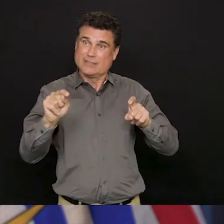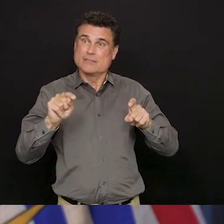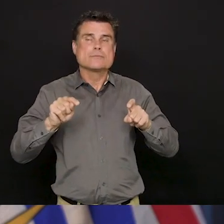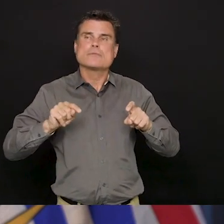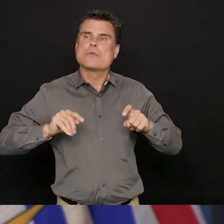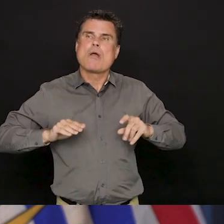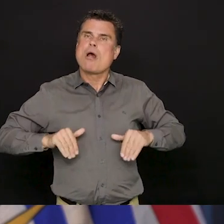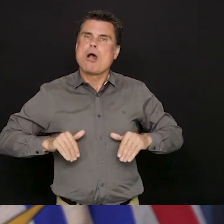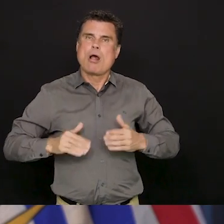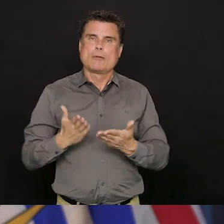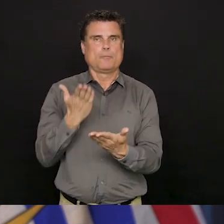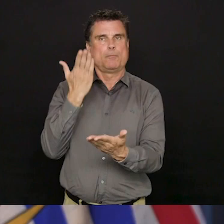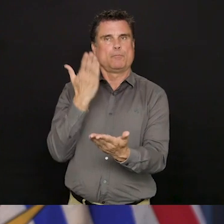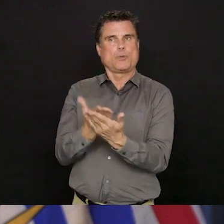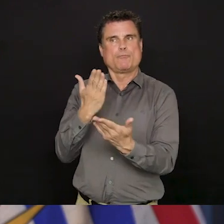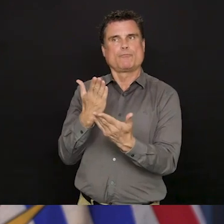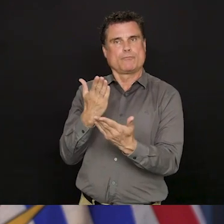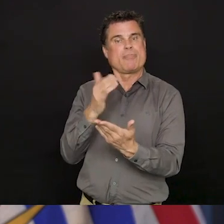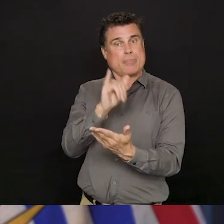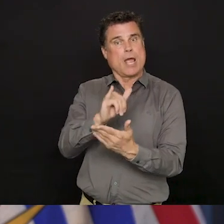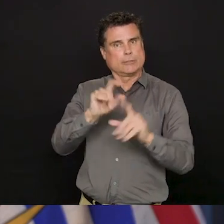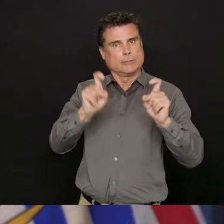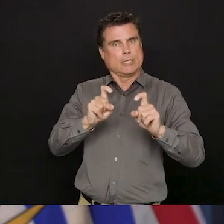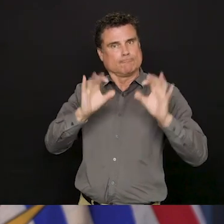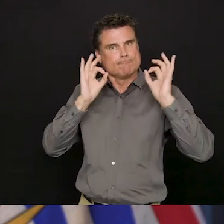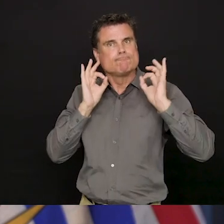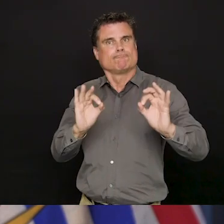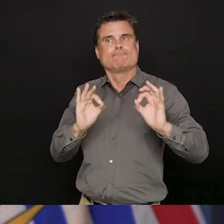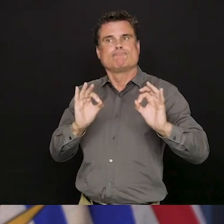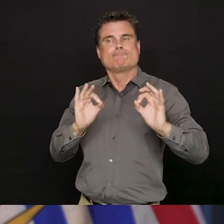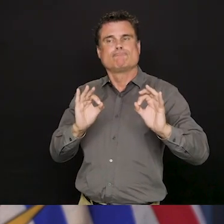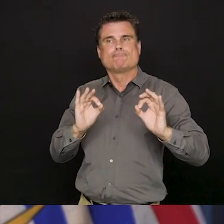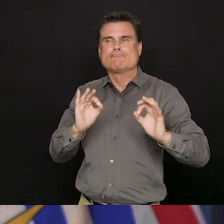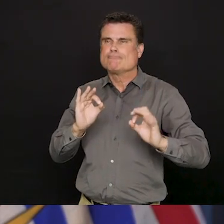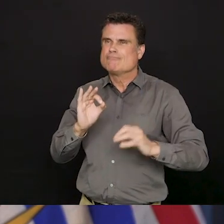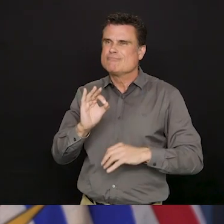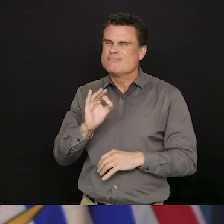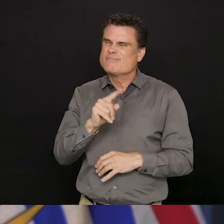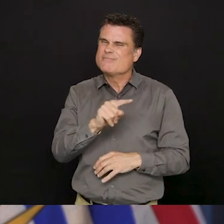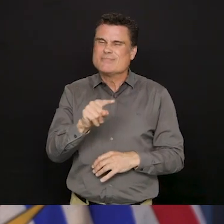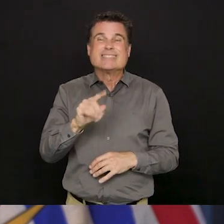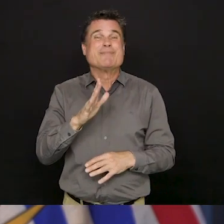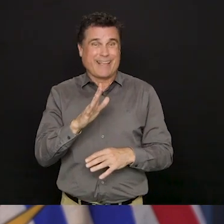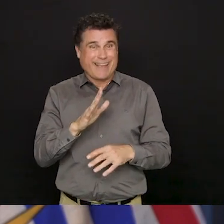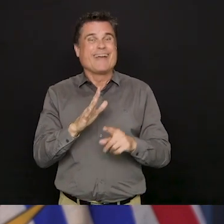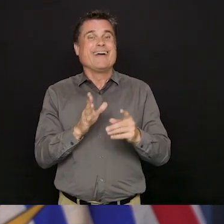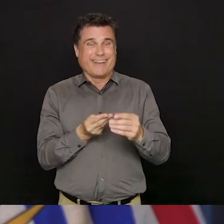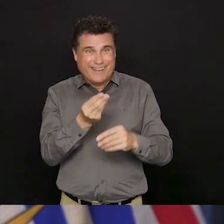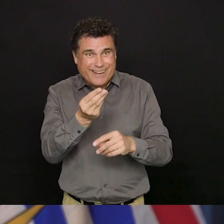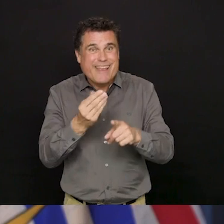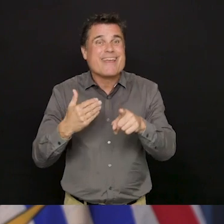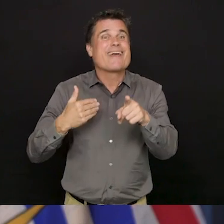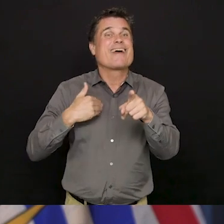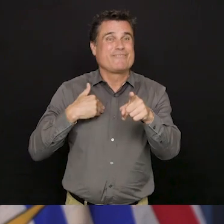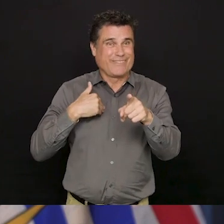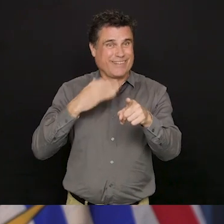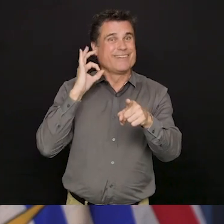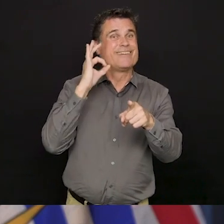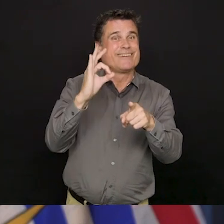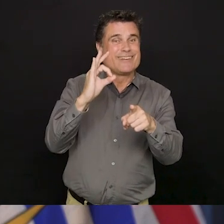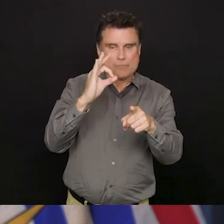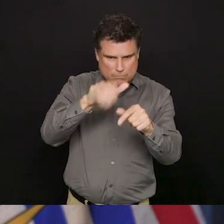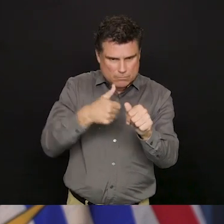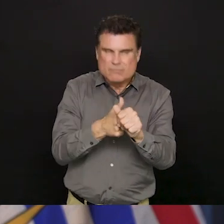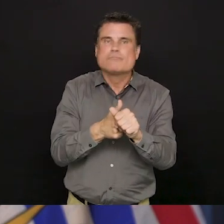a relatively high false positive rate. So that's one of the concerns, the critique. As we know, we're all trying to learn a lot from the science